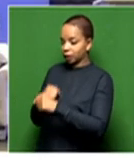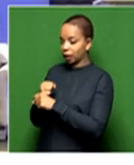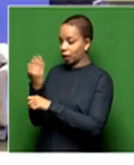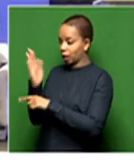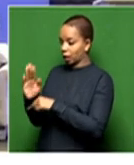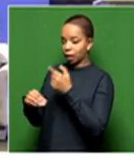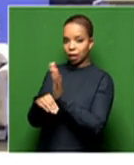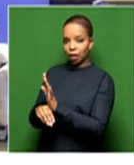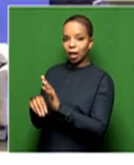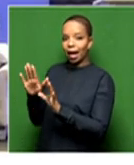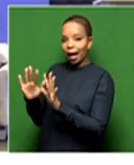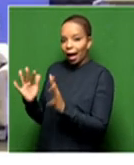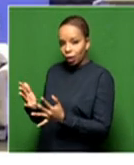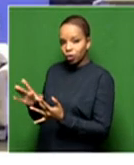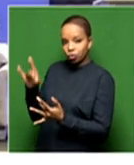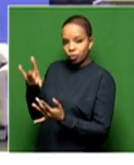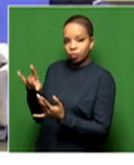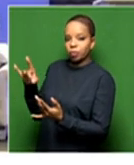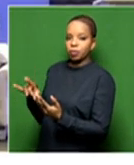how did you go about selecting them?